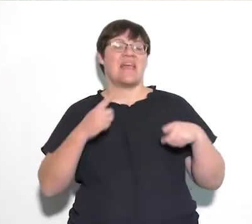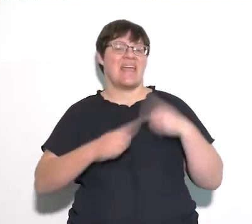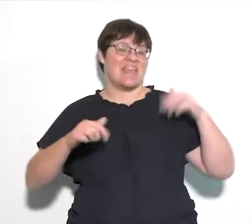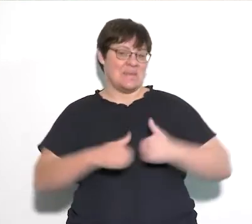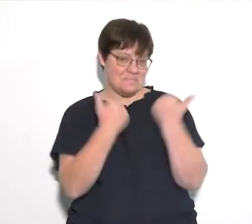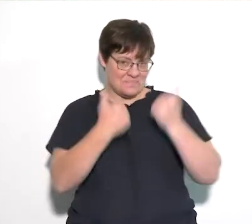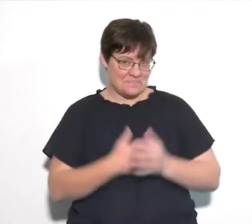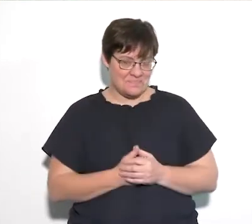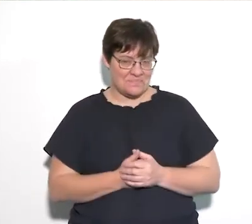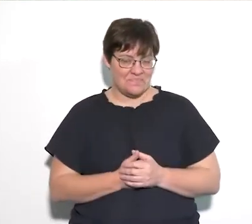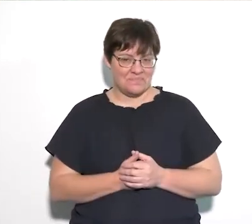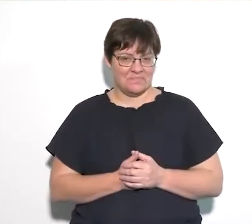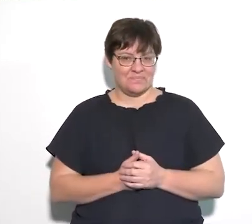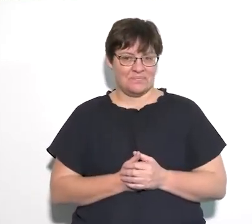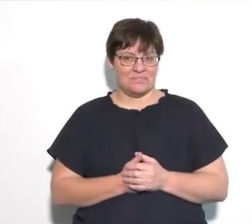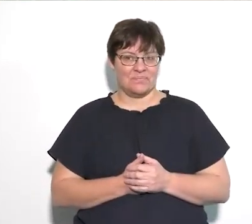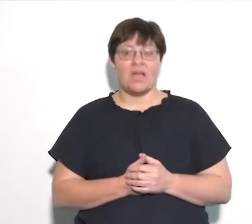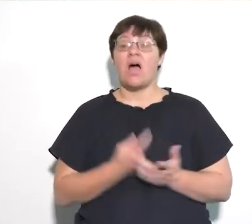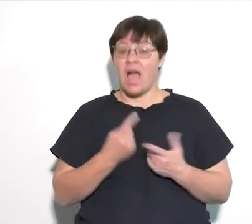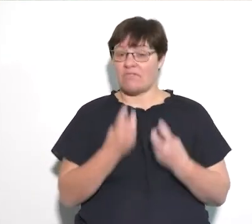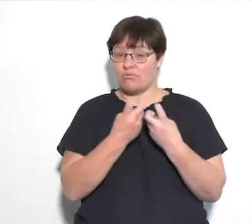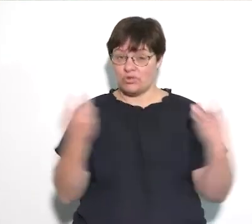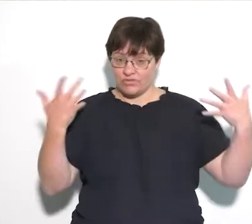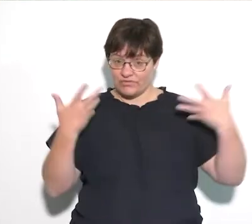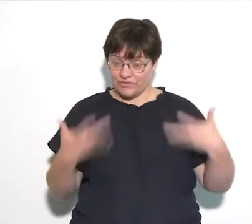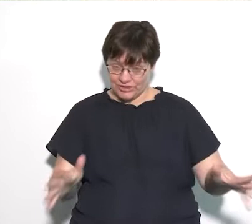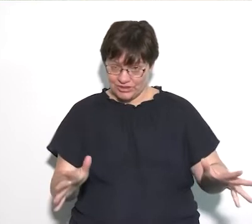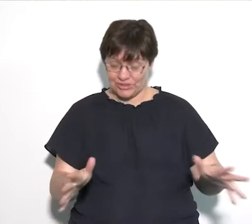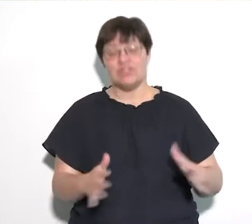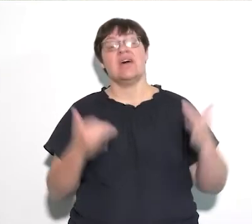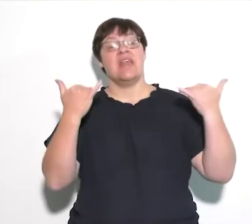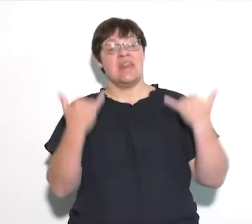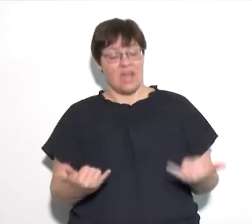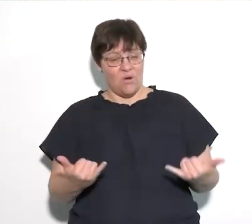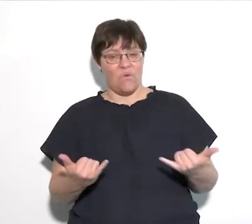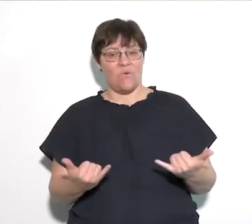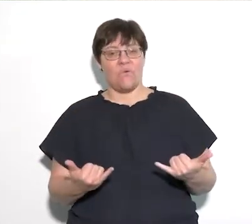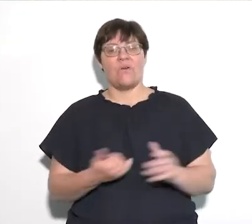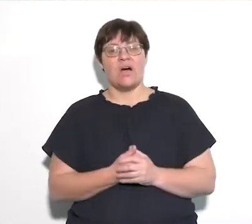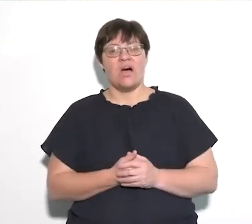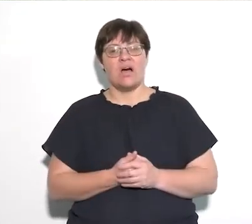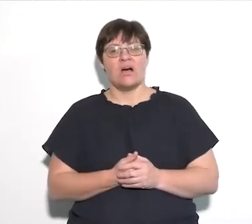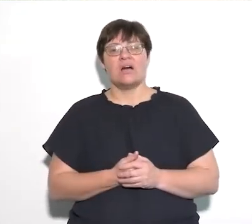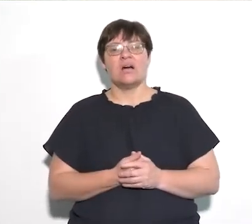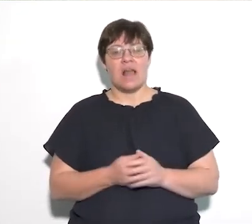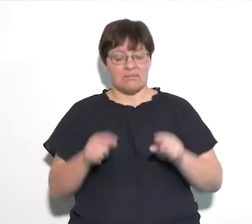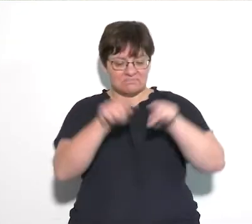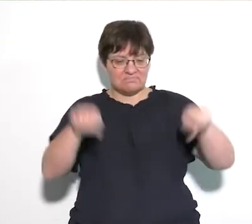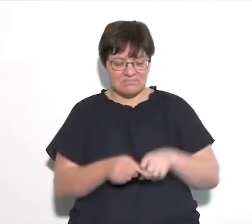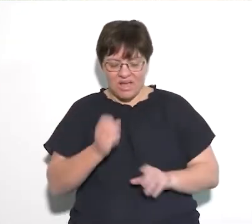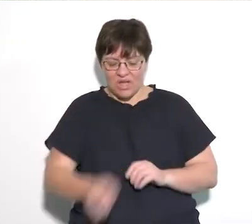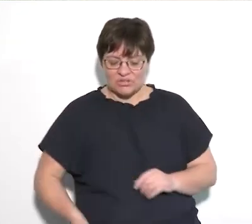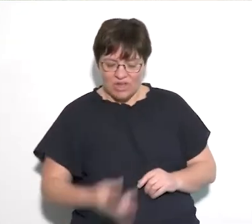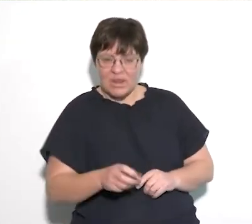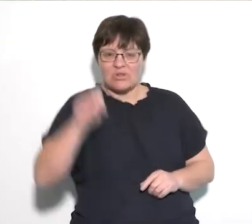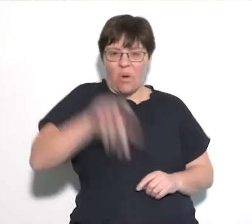the game. Okay, once you have these resources made, we are now going to set up our hopscotch-like game.